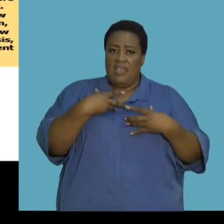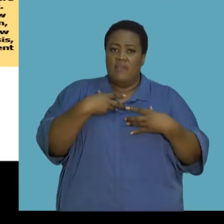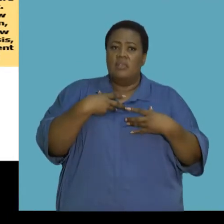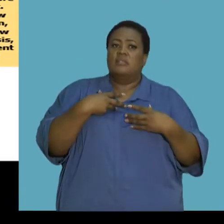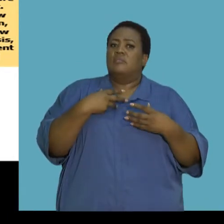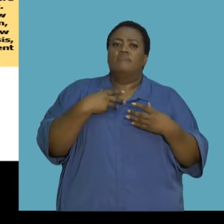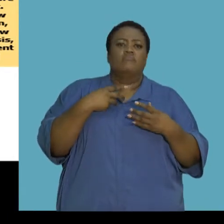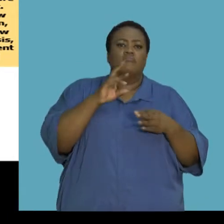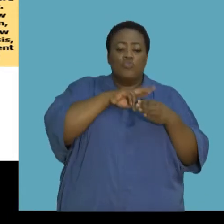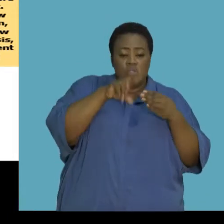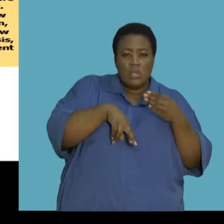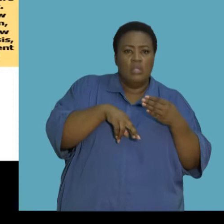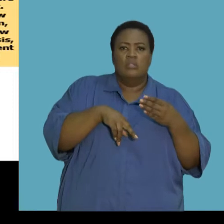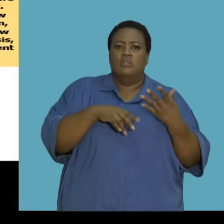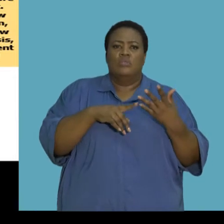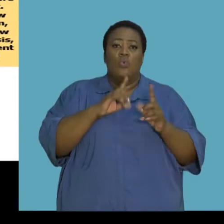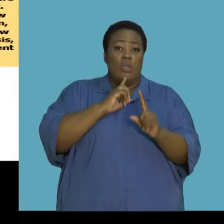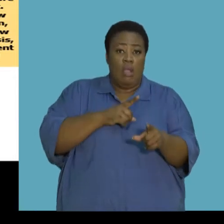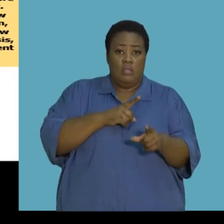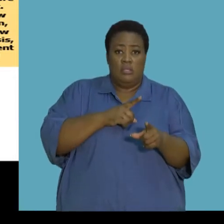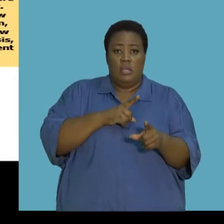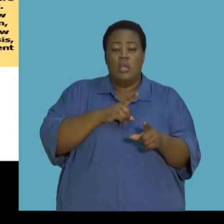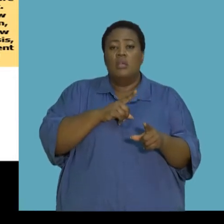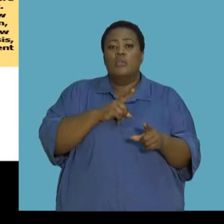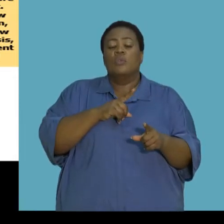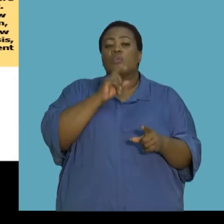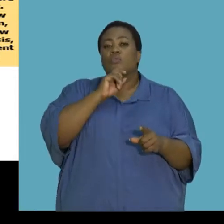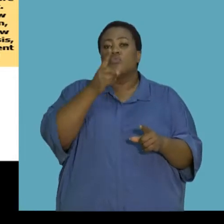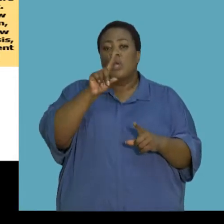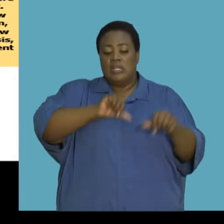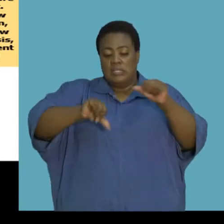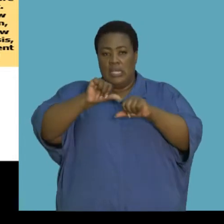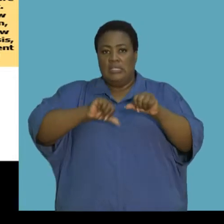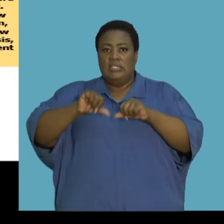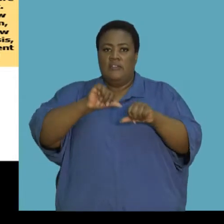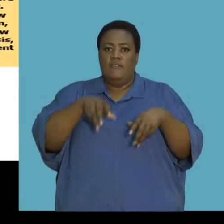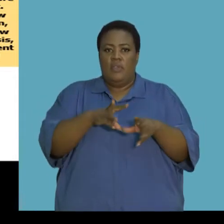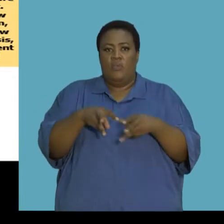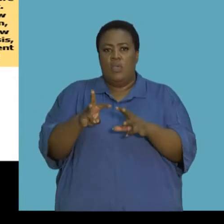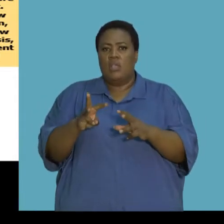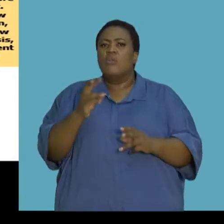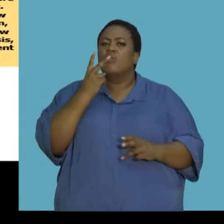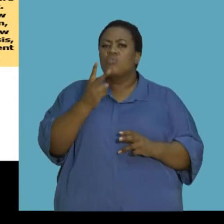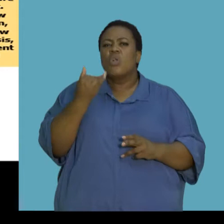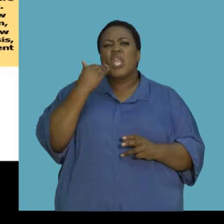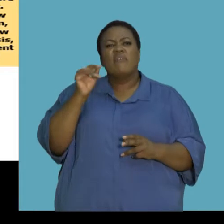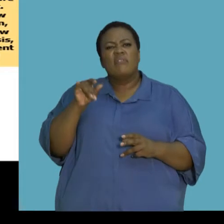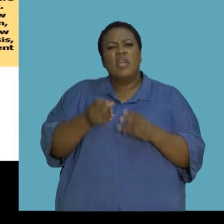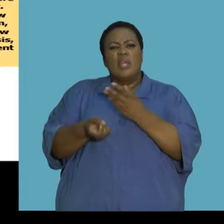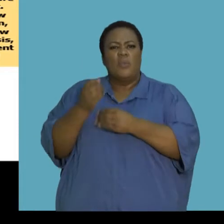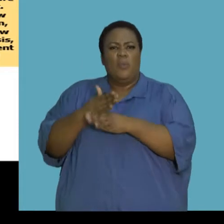an investigation using a scientific method, and then we look at whether that has worked. And there's